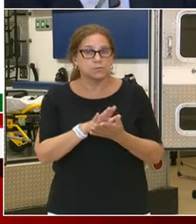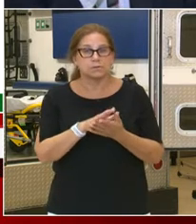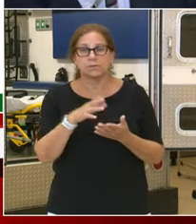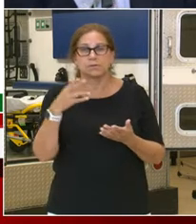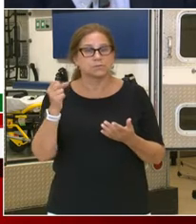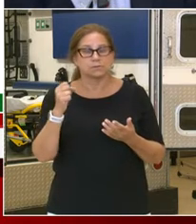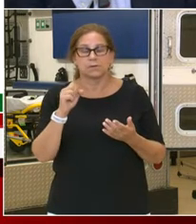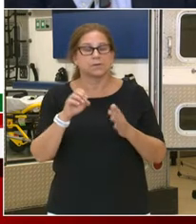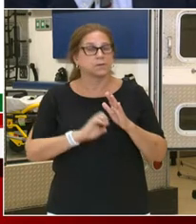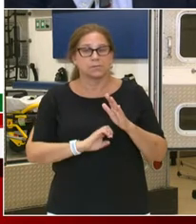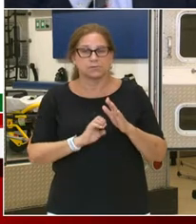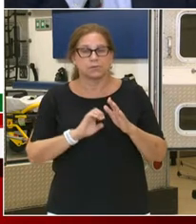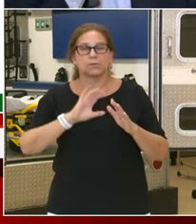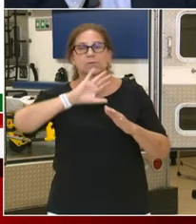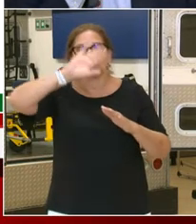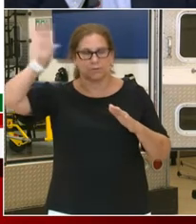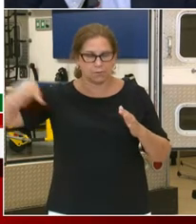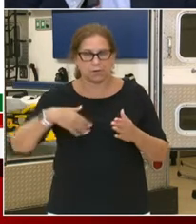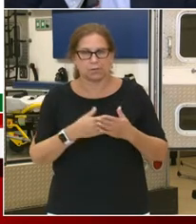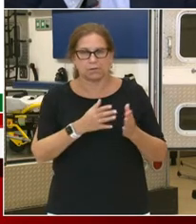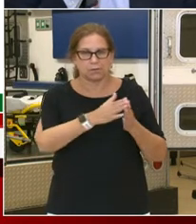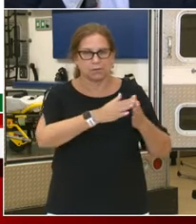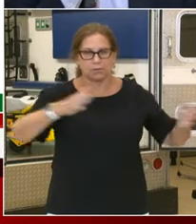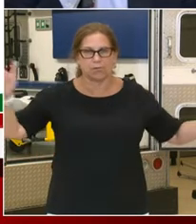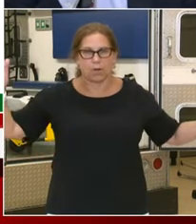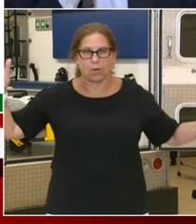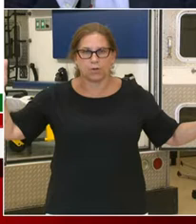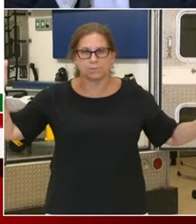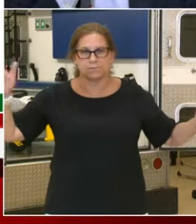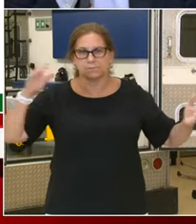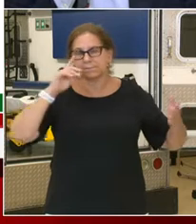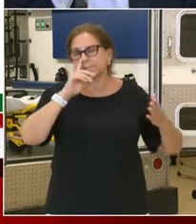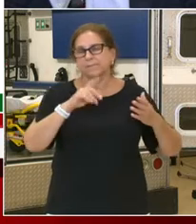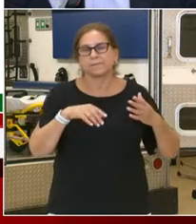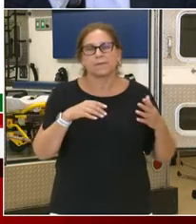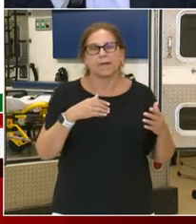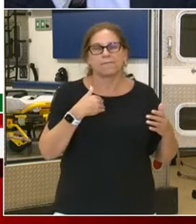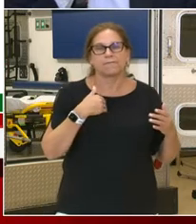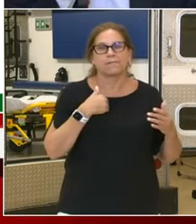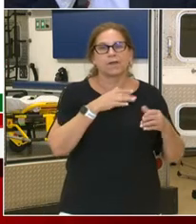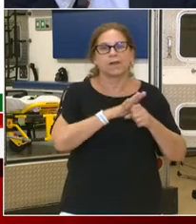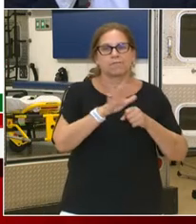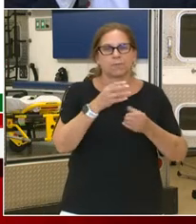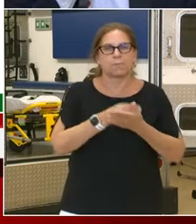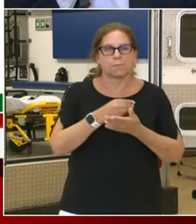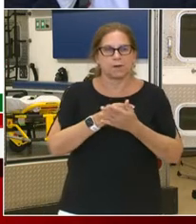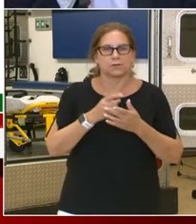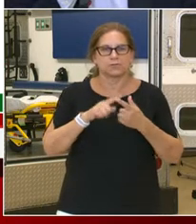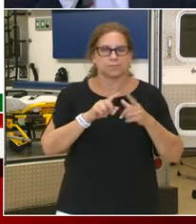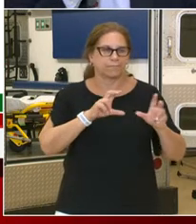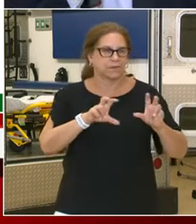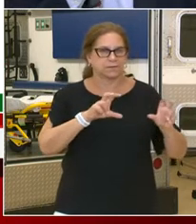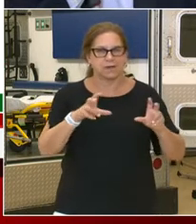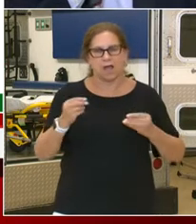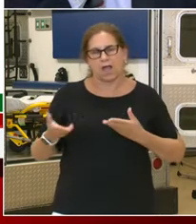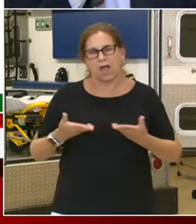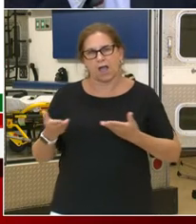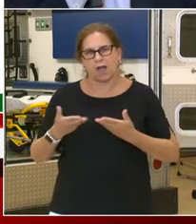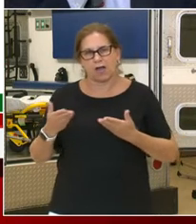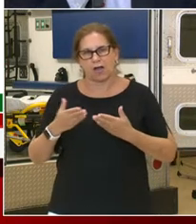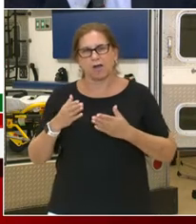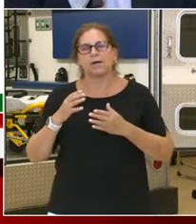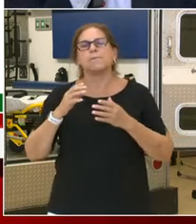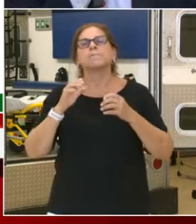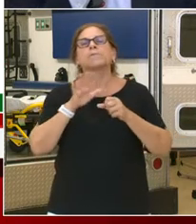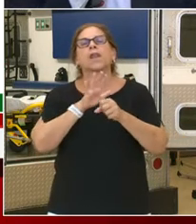and amongst our educators. And this budget includes continuation of supports to families in terms of sessions that